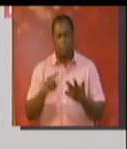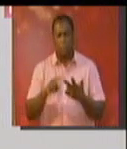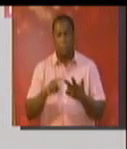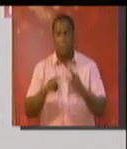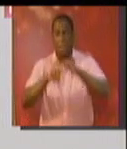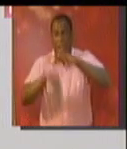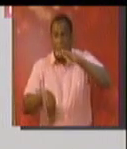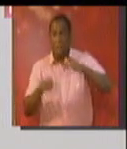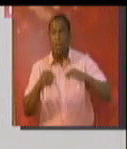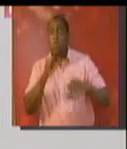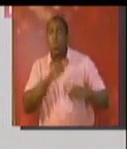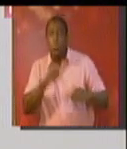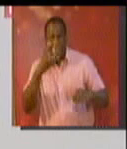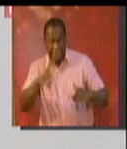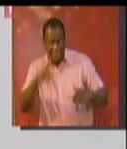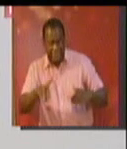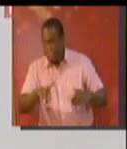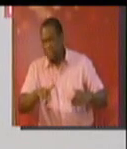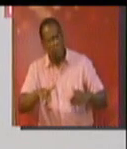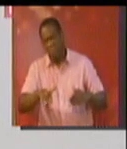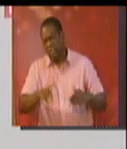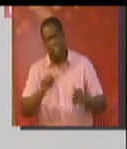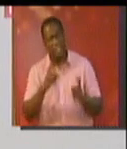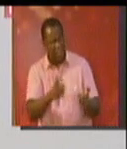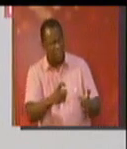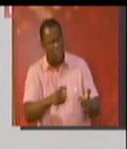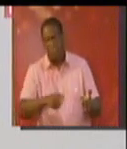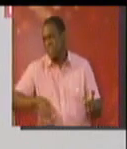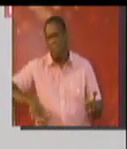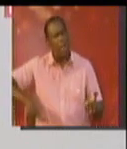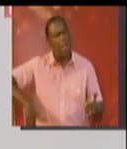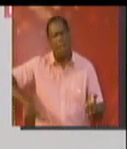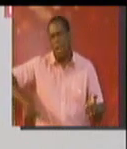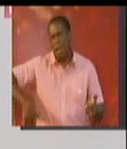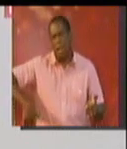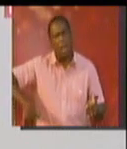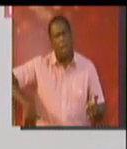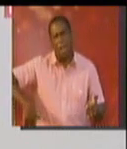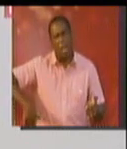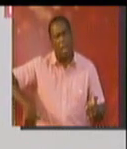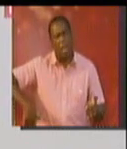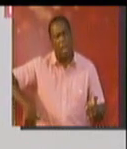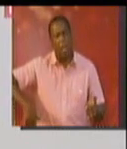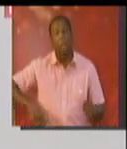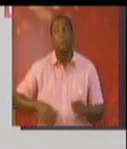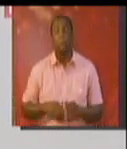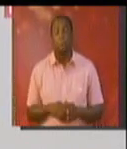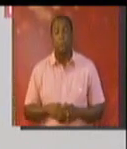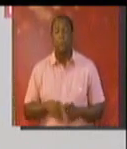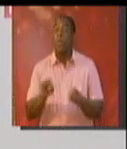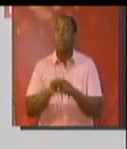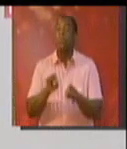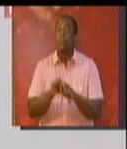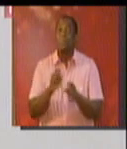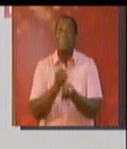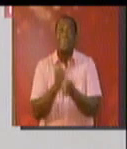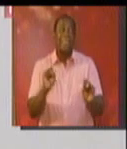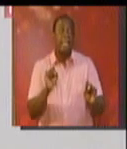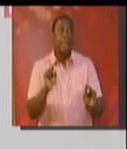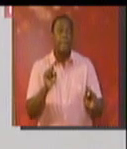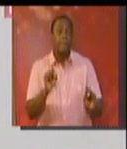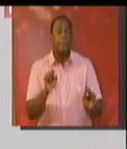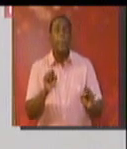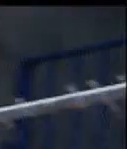of age. And they have been found to be safe in cases of persons who do have